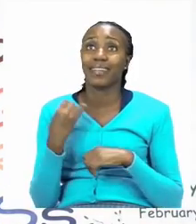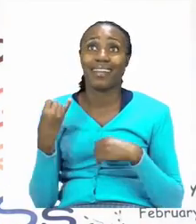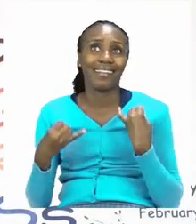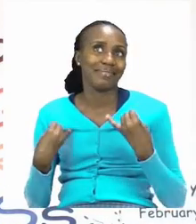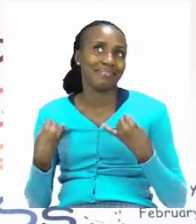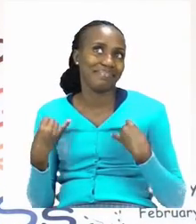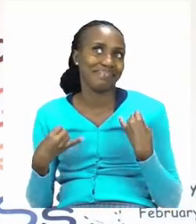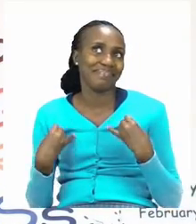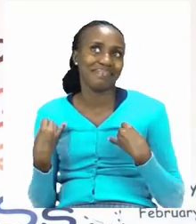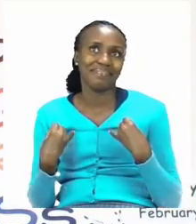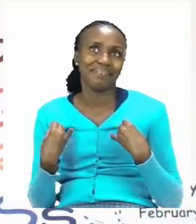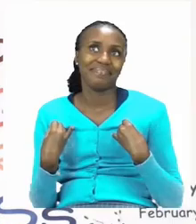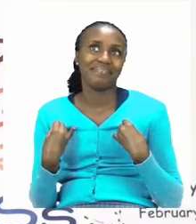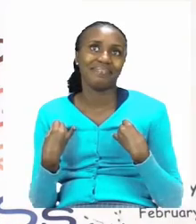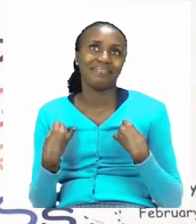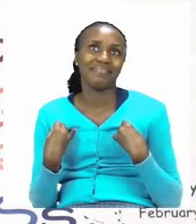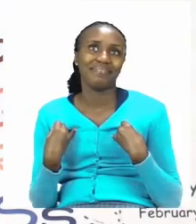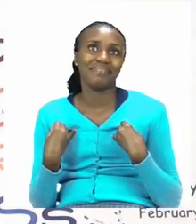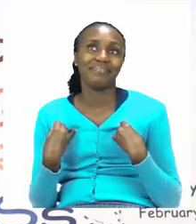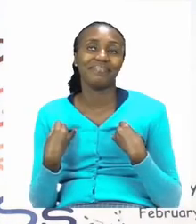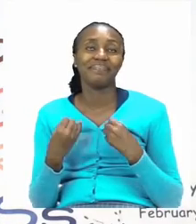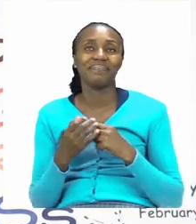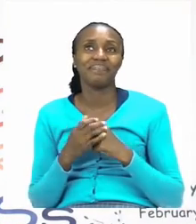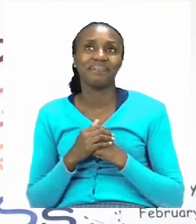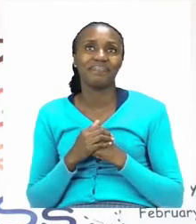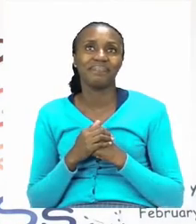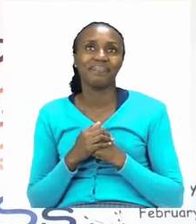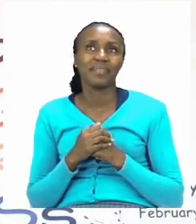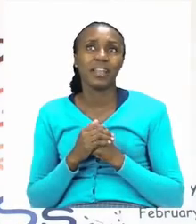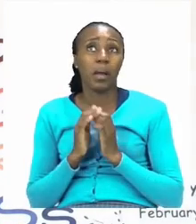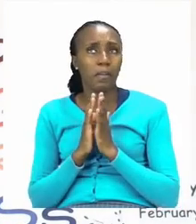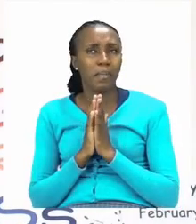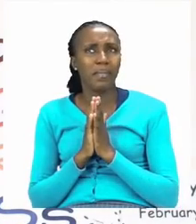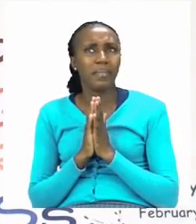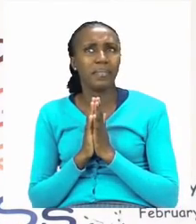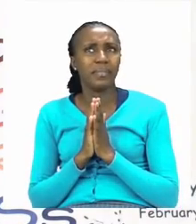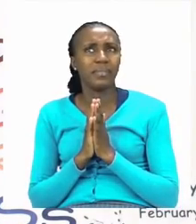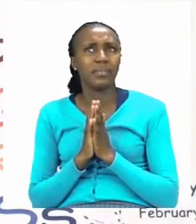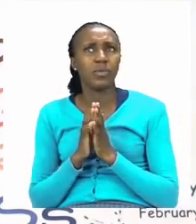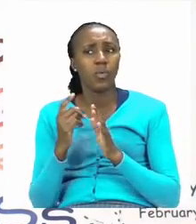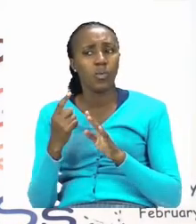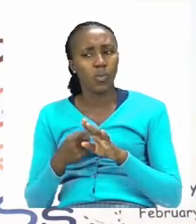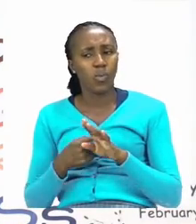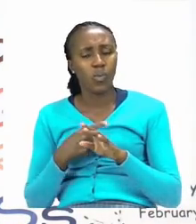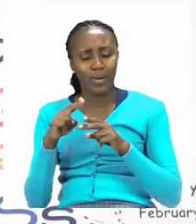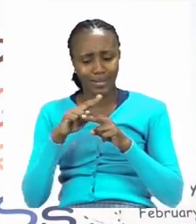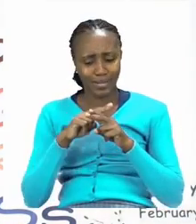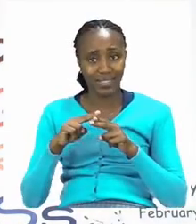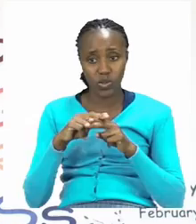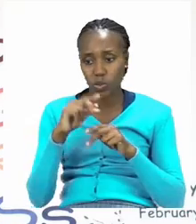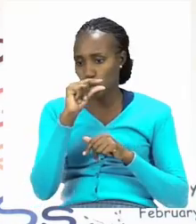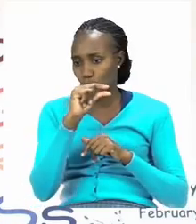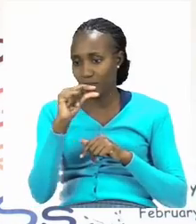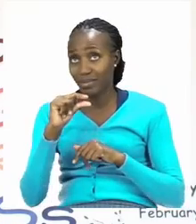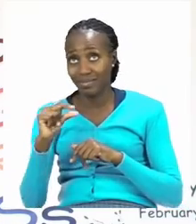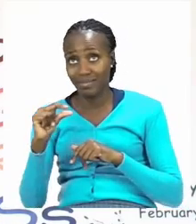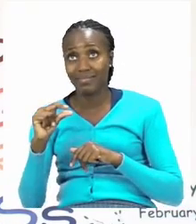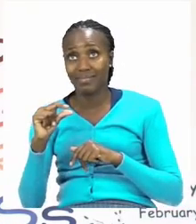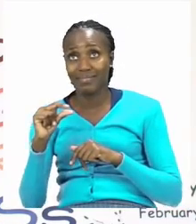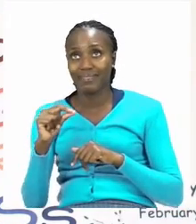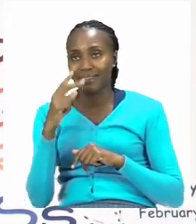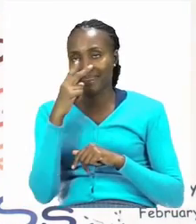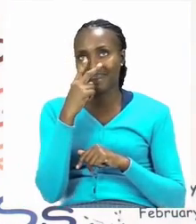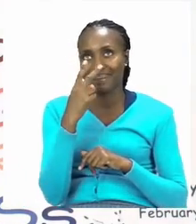your vocabulary words and your sight words. Try to use them for the week as we go along. I'll see